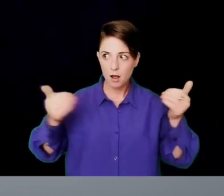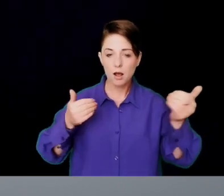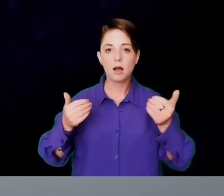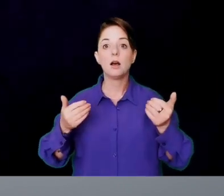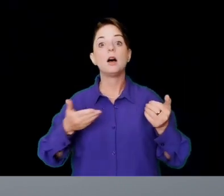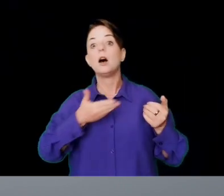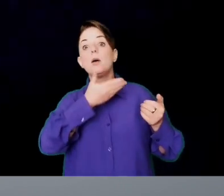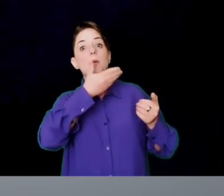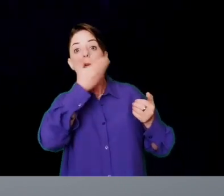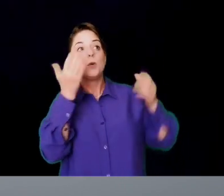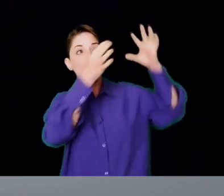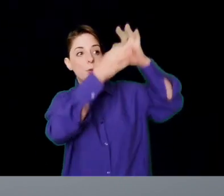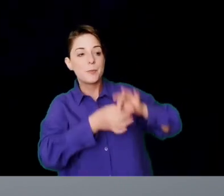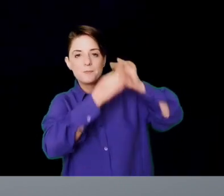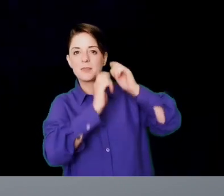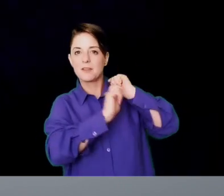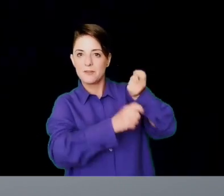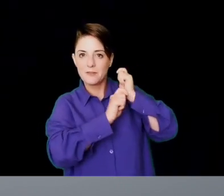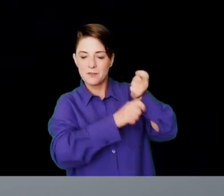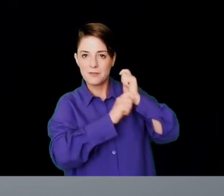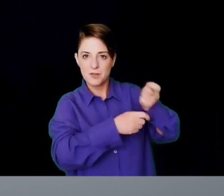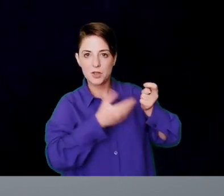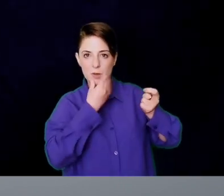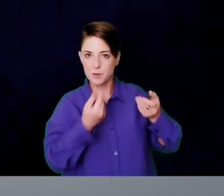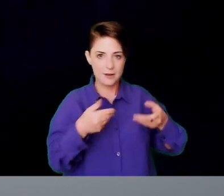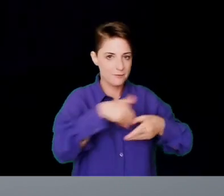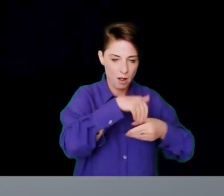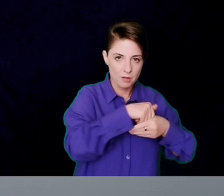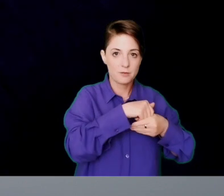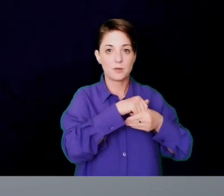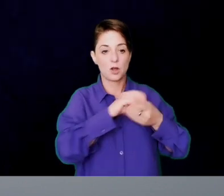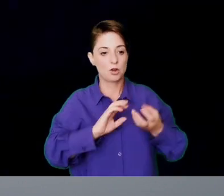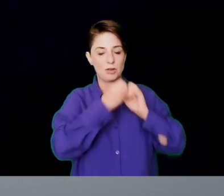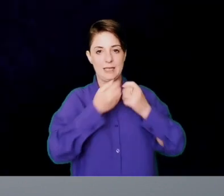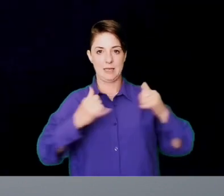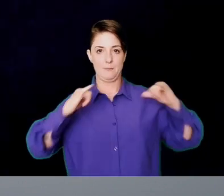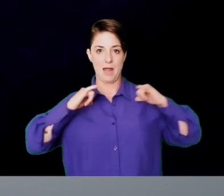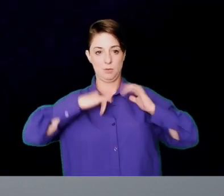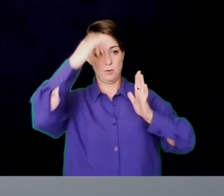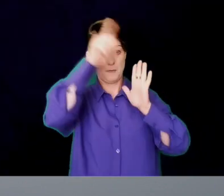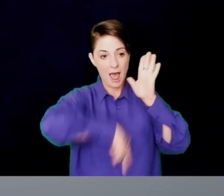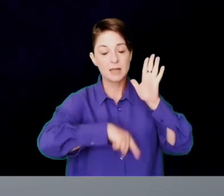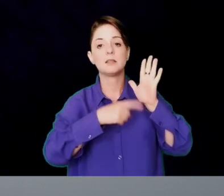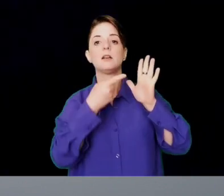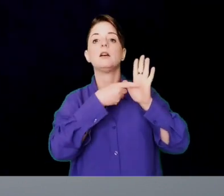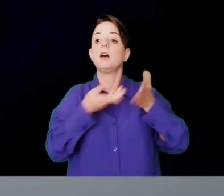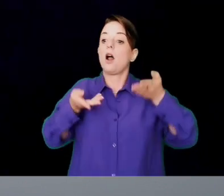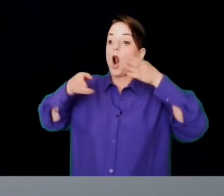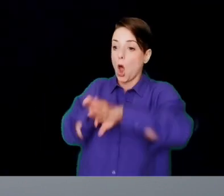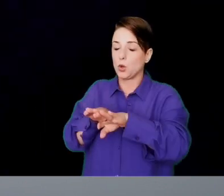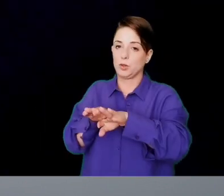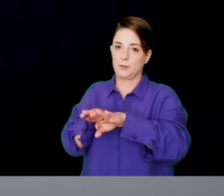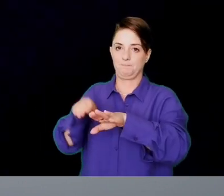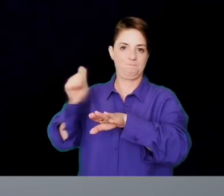But by not consulting with the fishermen or creating a management plan, the closure created an unforeseen problem.